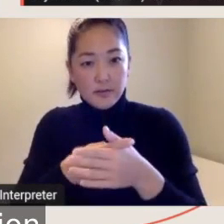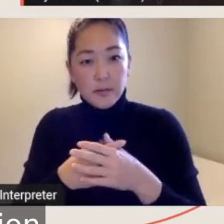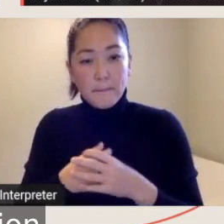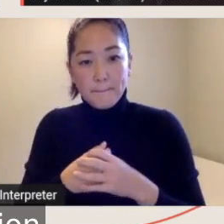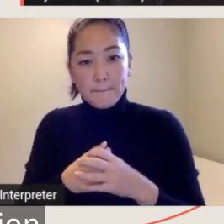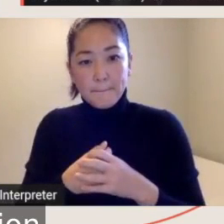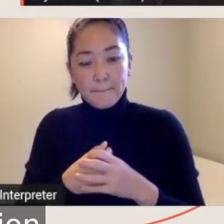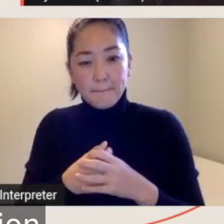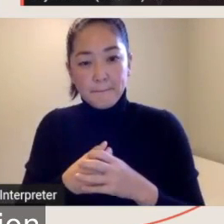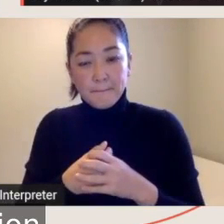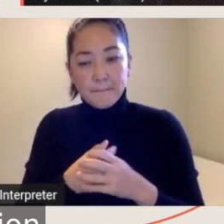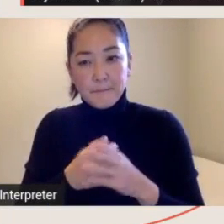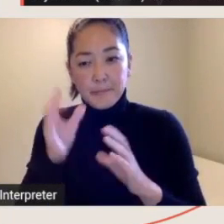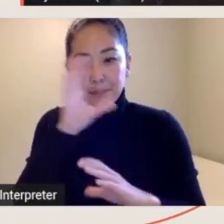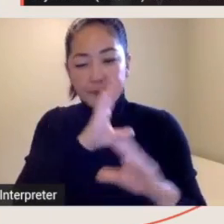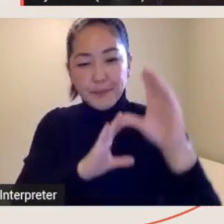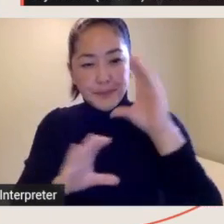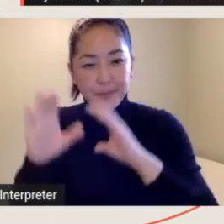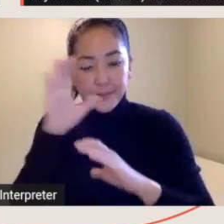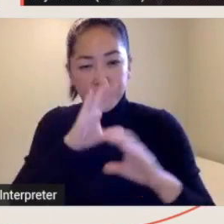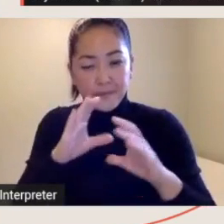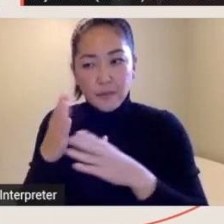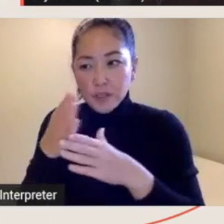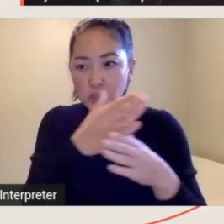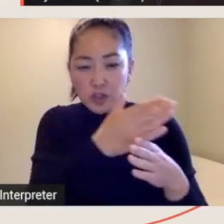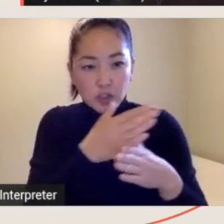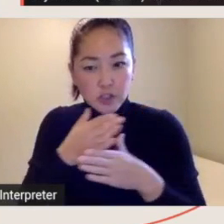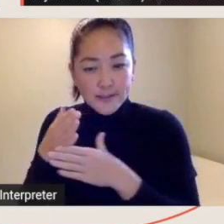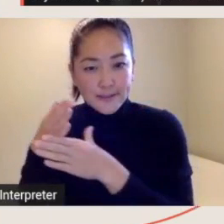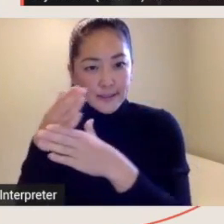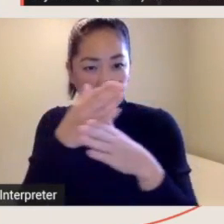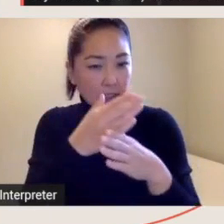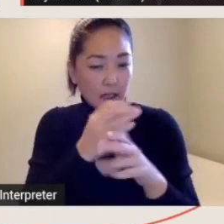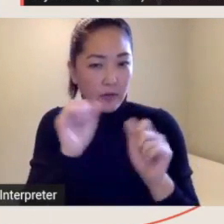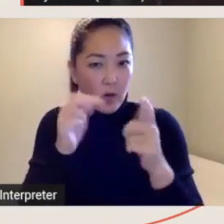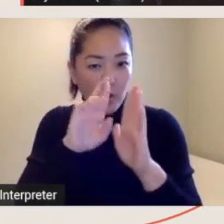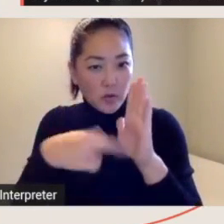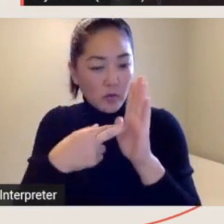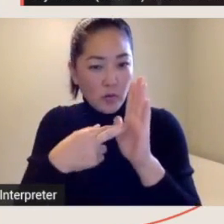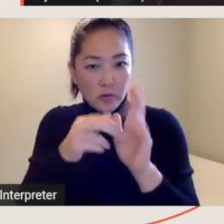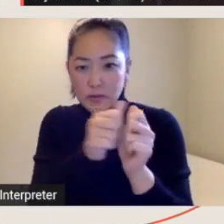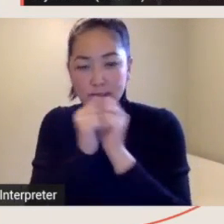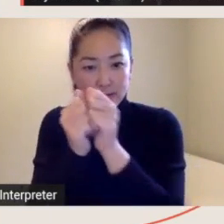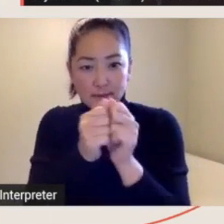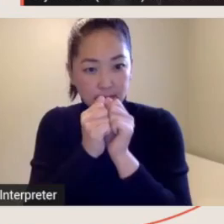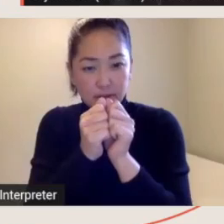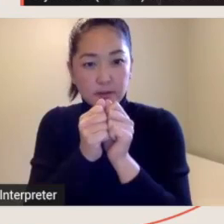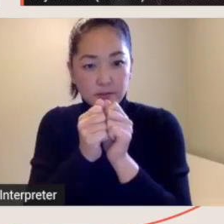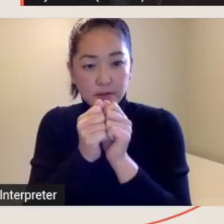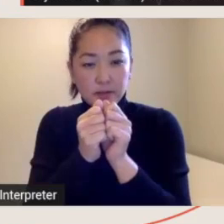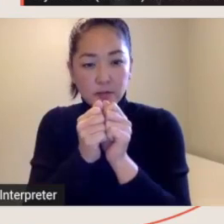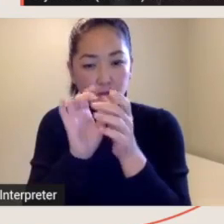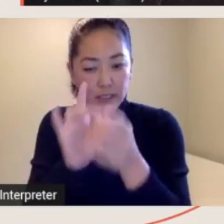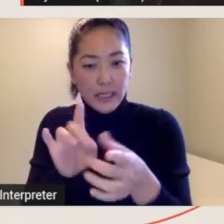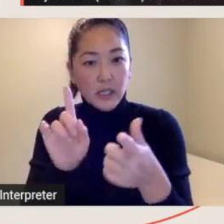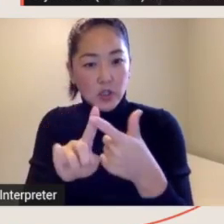as an exploration of sharing all the roles that exist in the